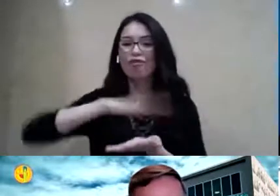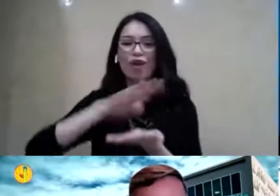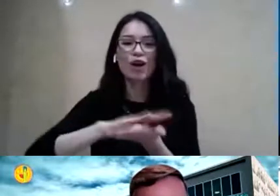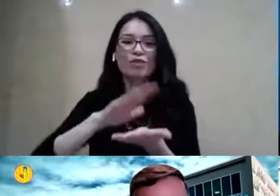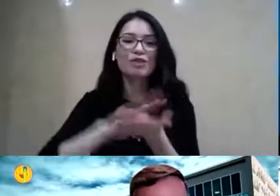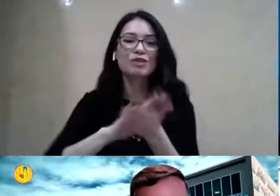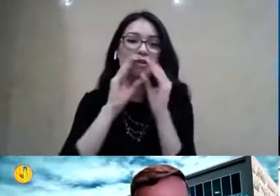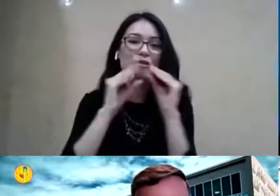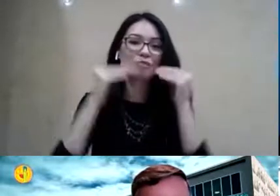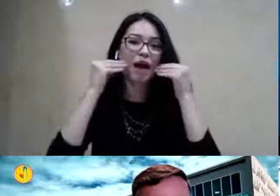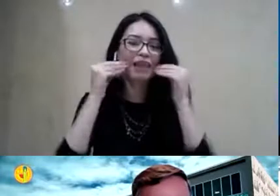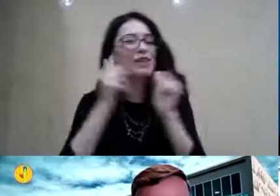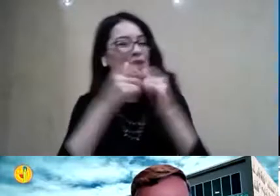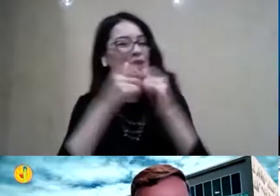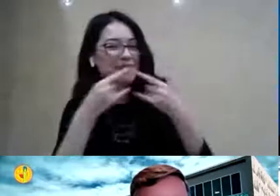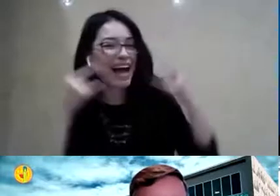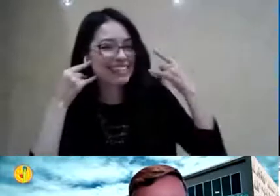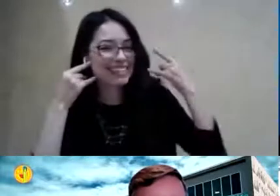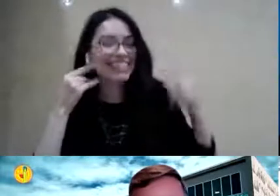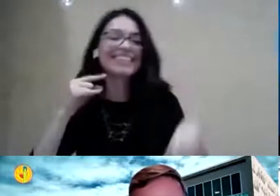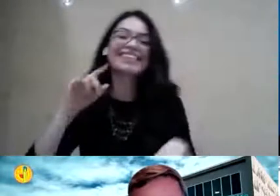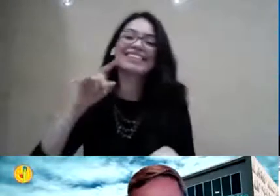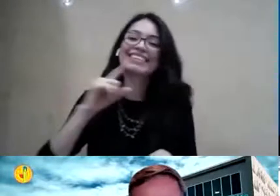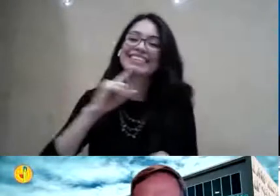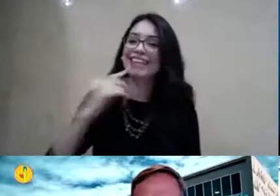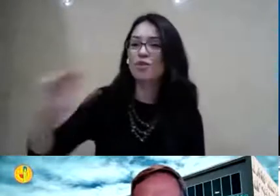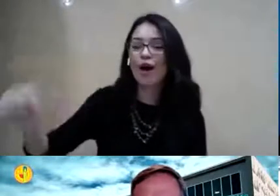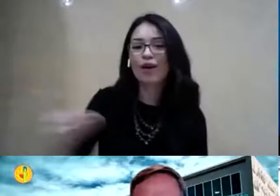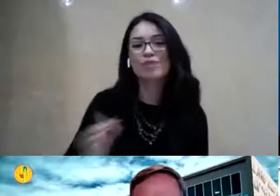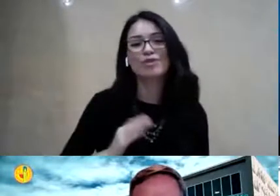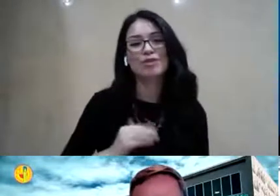and beginning a new day in Los Angeles Unified. And I hope that is sometime soon.